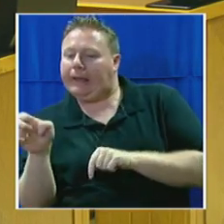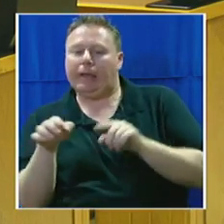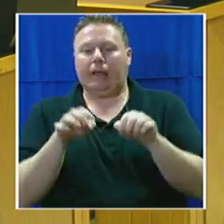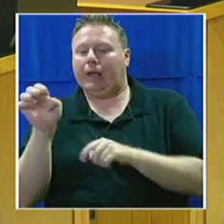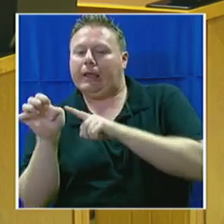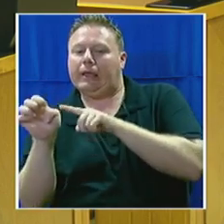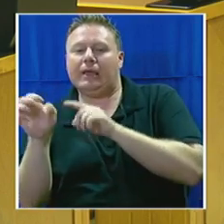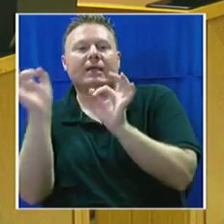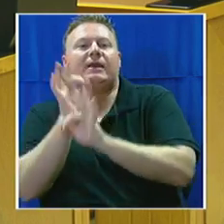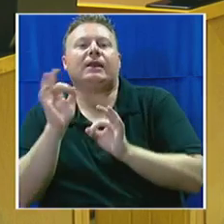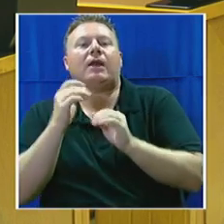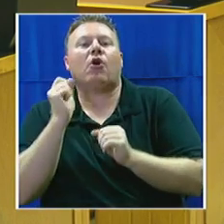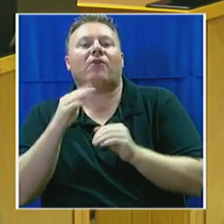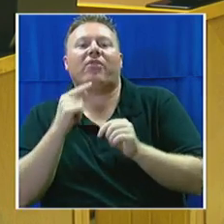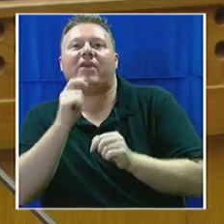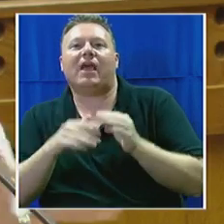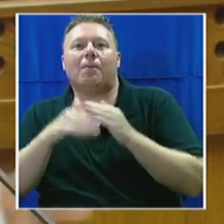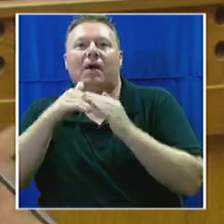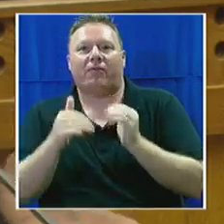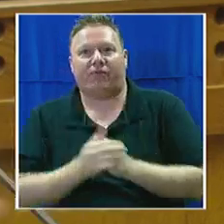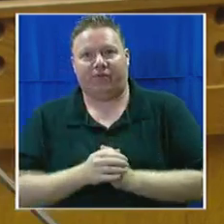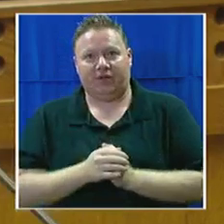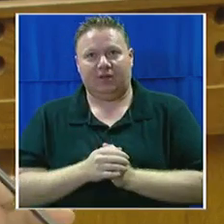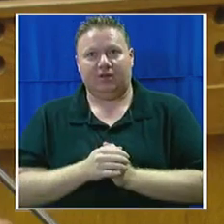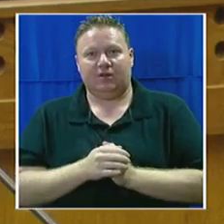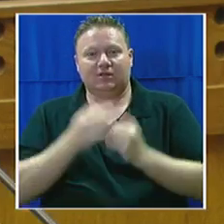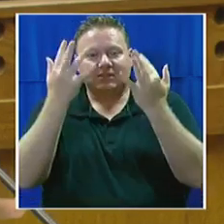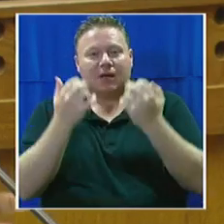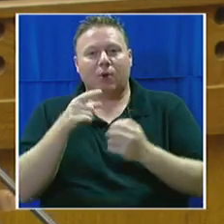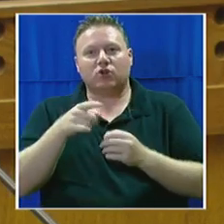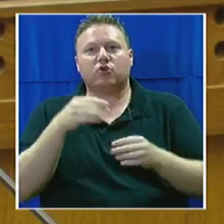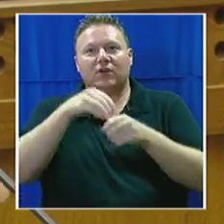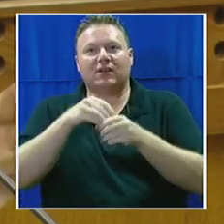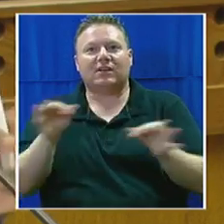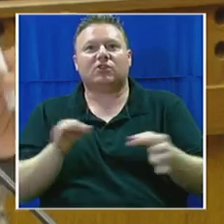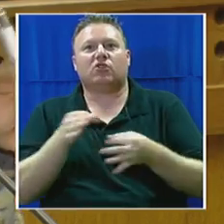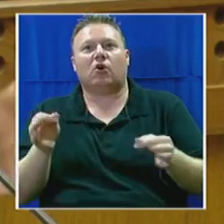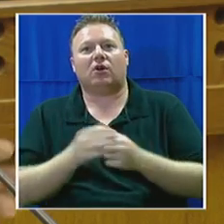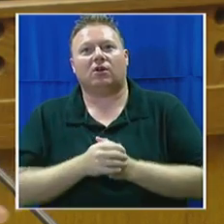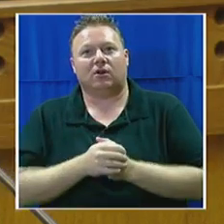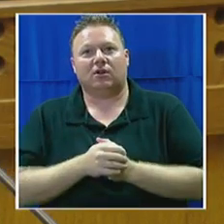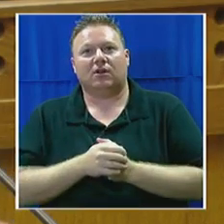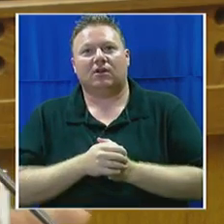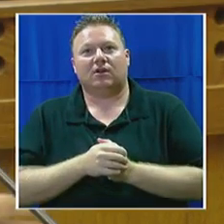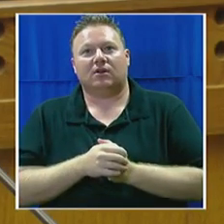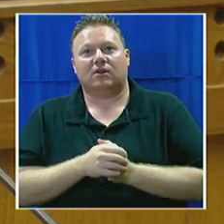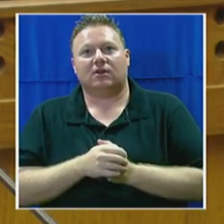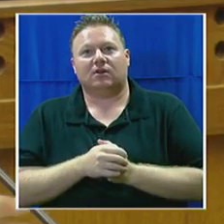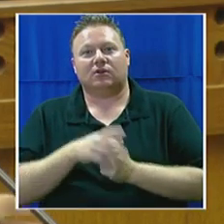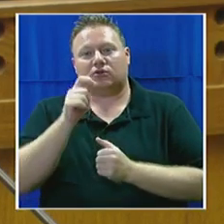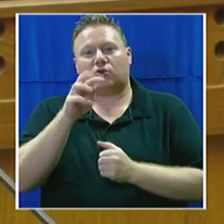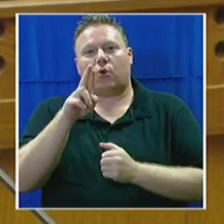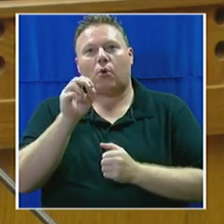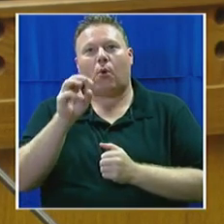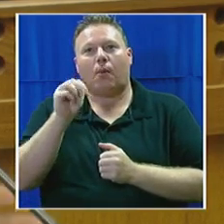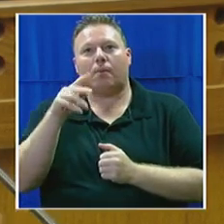being none of the above. If I were to summarize you in a song, the relevant song for you is that of Trompies,